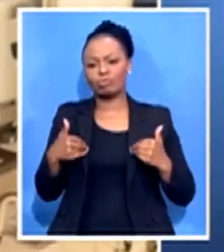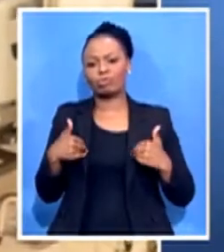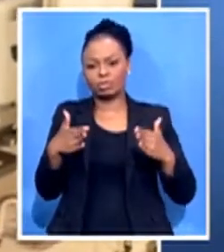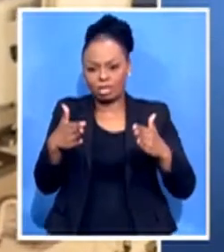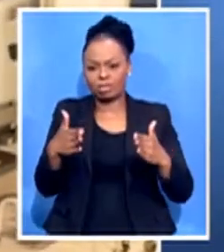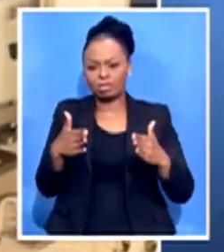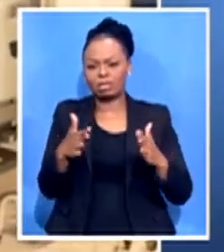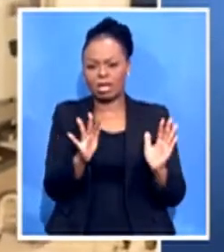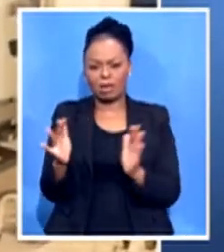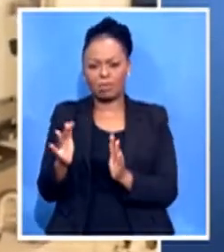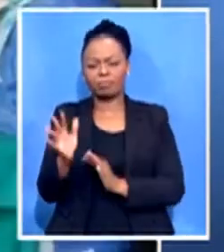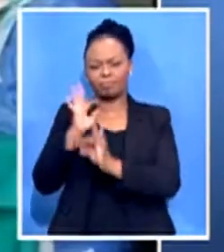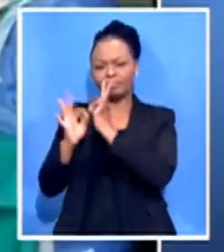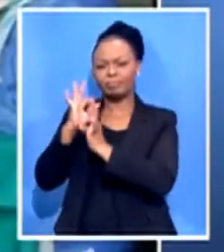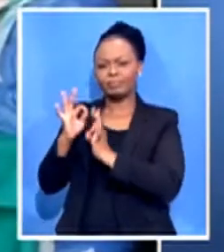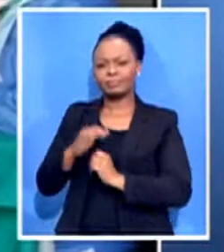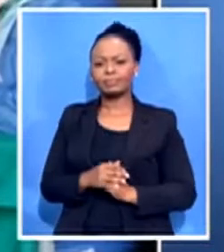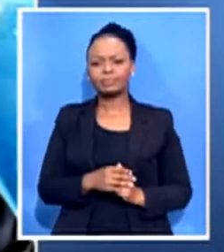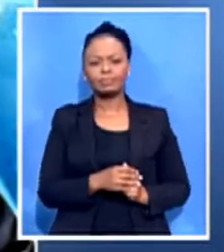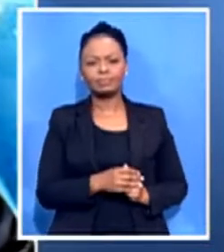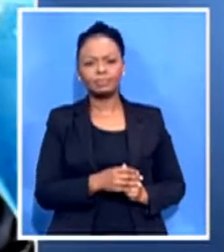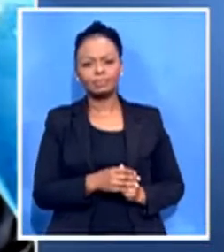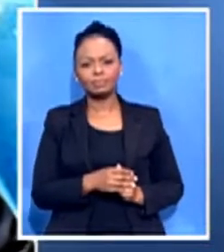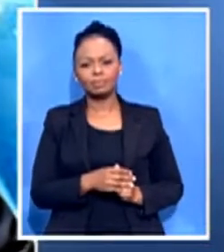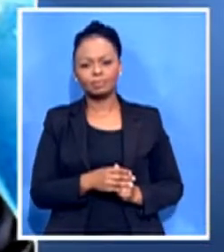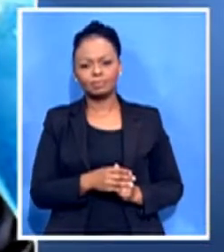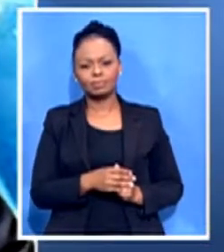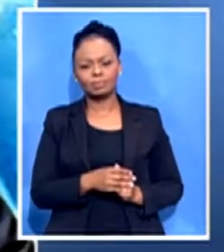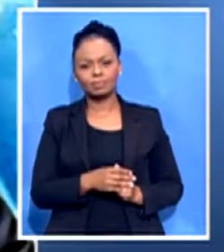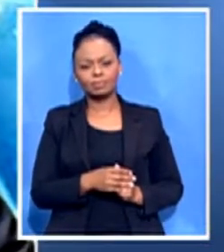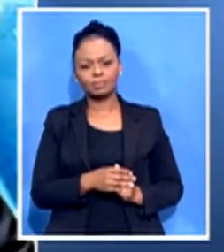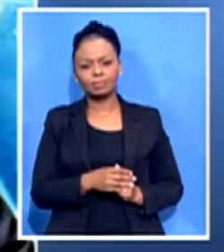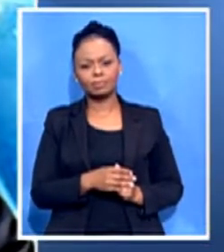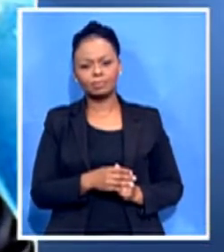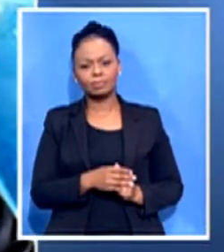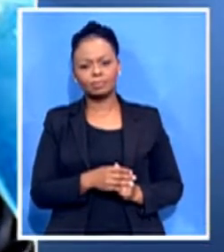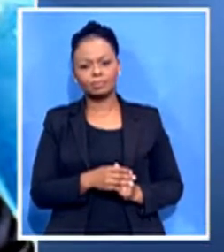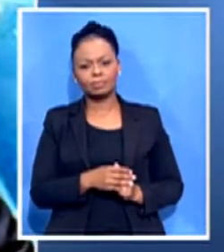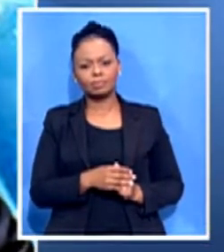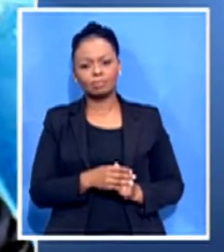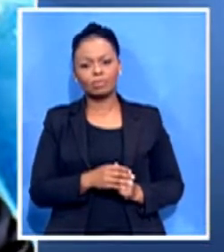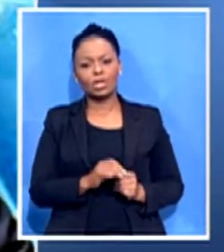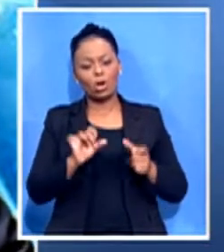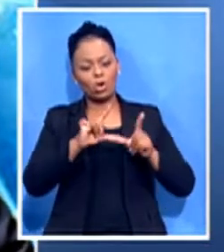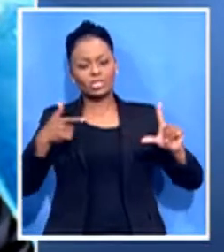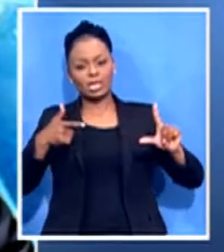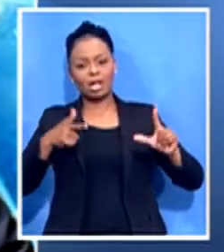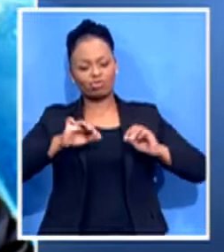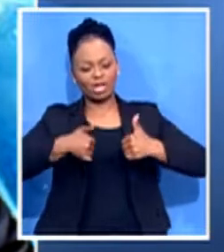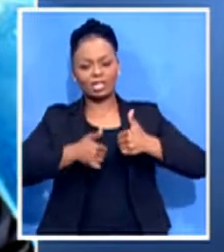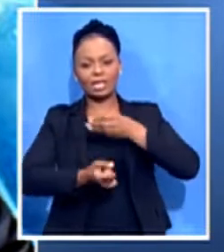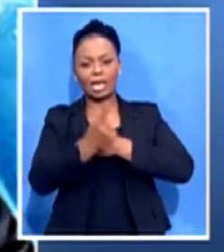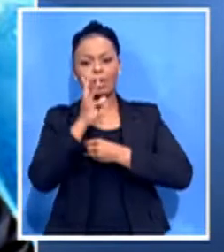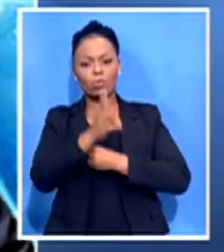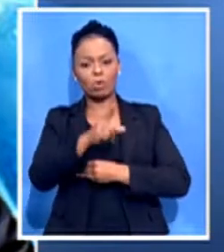Well, there will be a number of logistical challenges because COVID-19 is not a typical